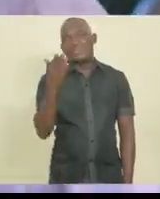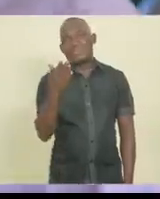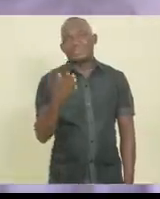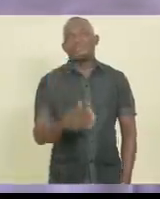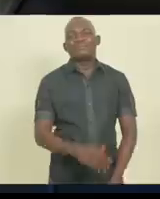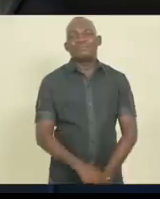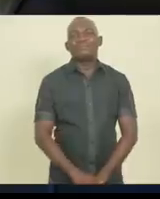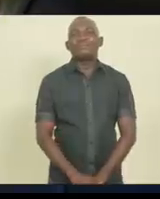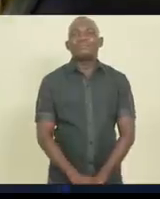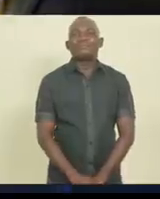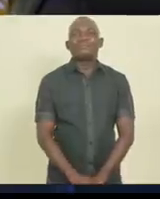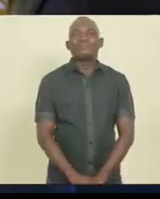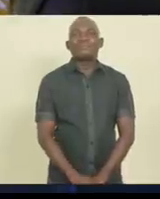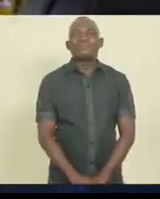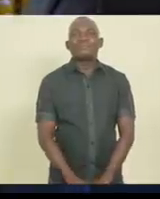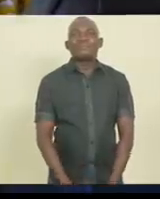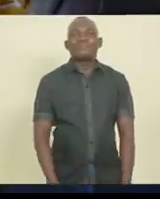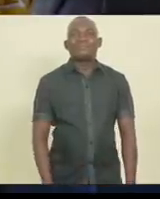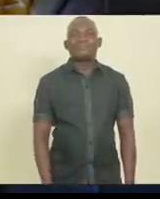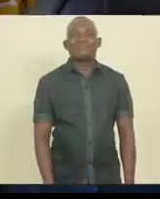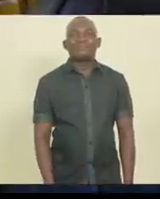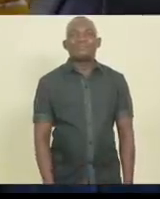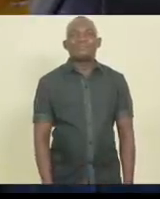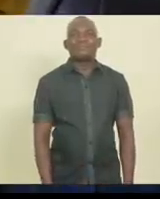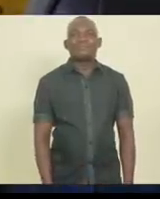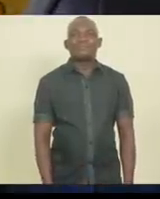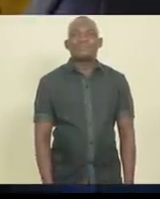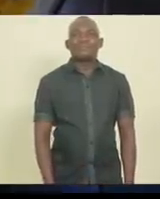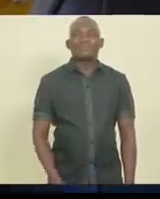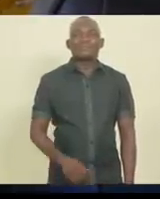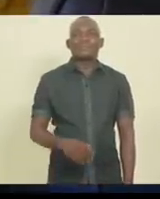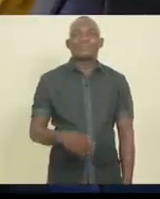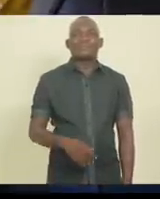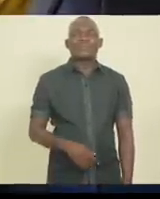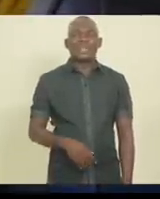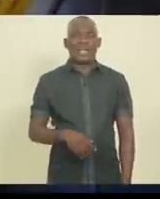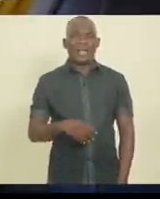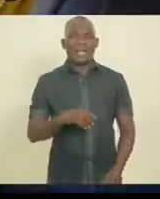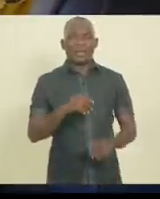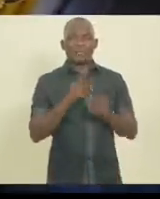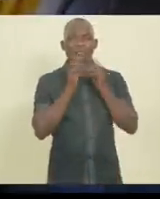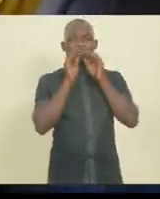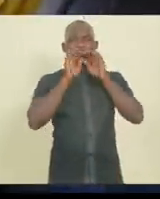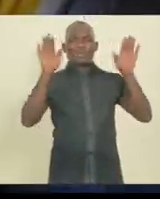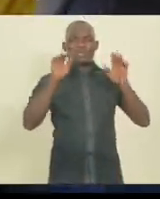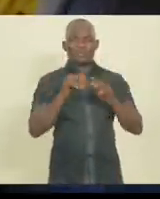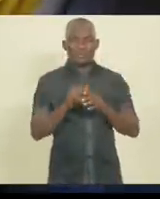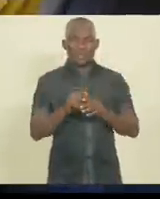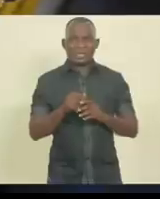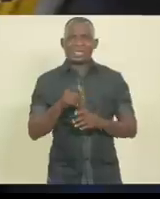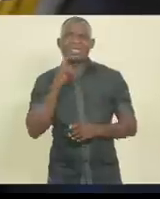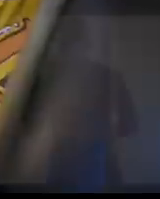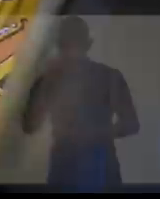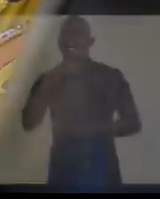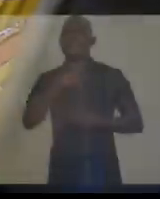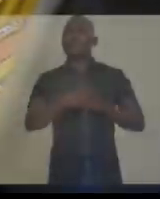It's unbelievable you have to go through this. Really, it is. But don't worry, my friend will be able to at least get